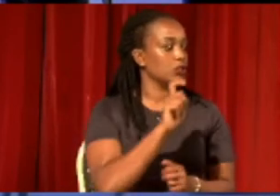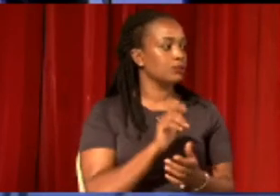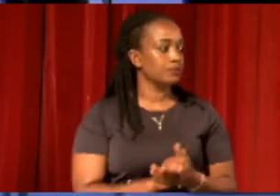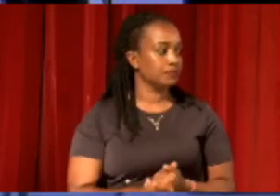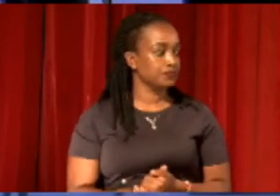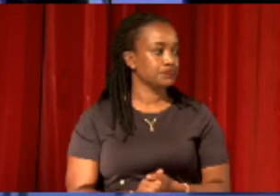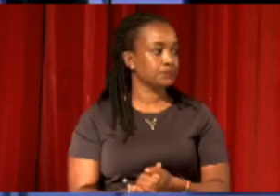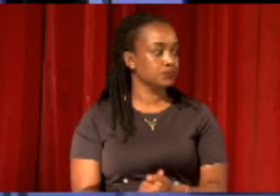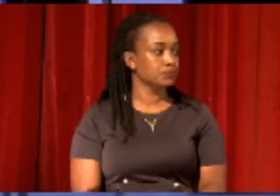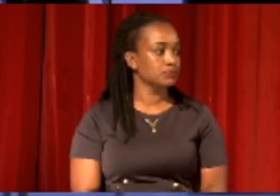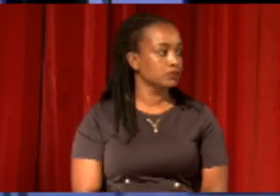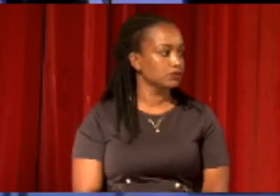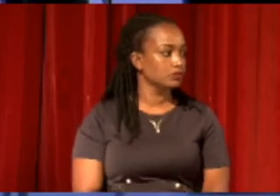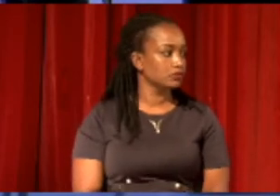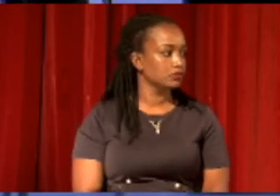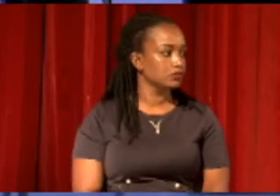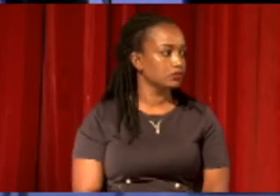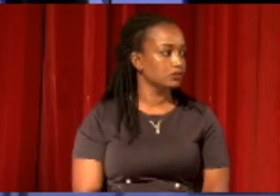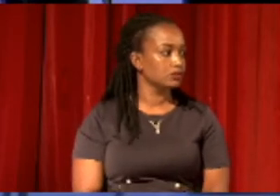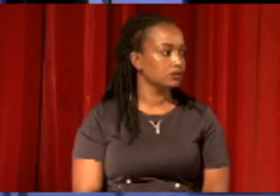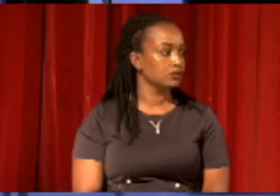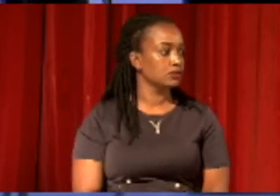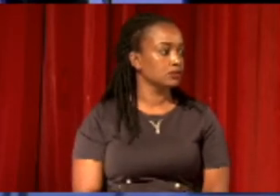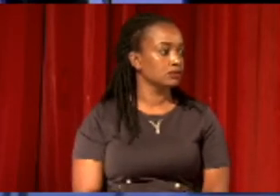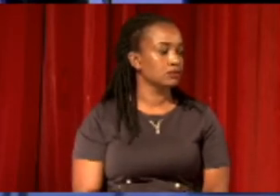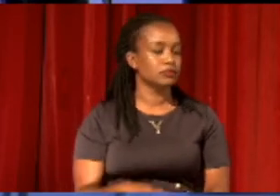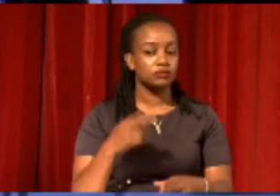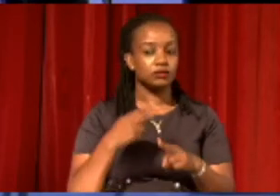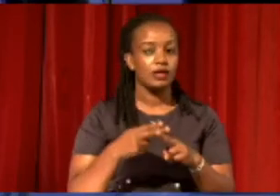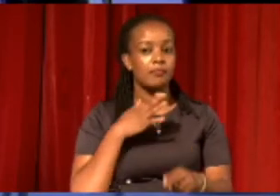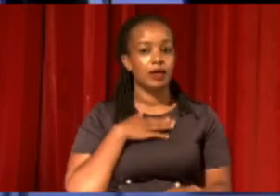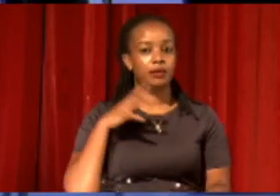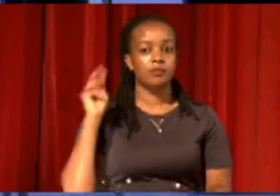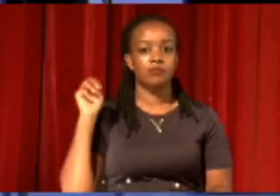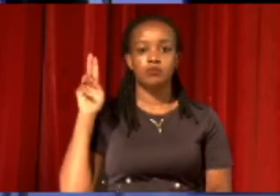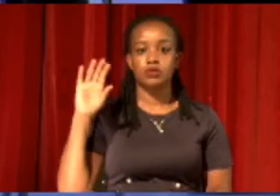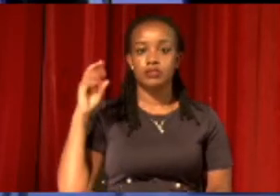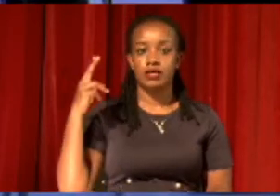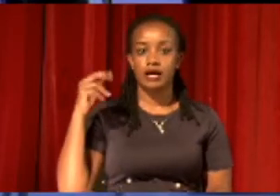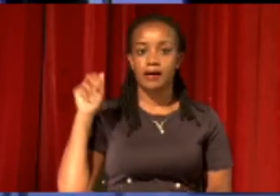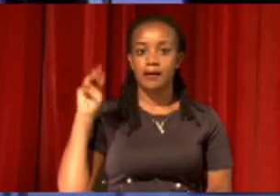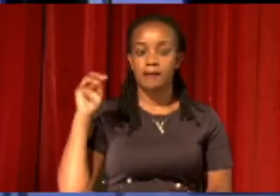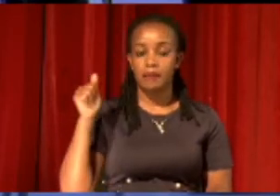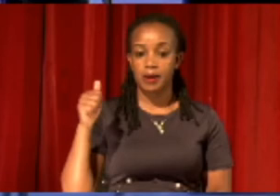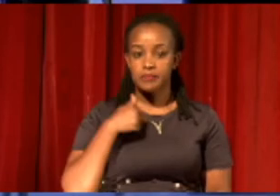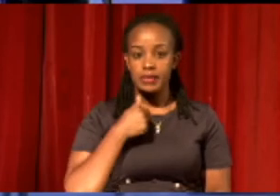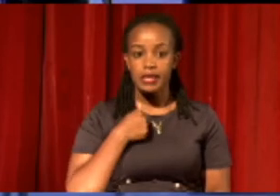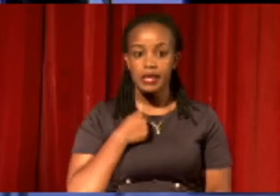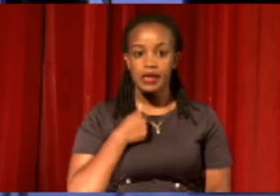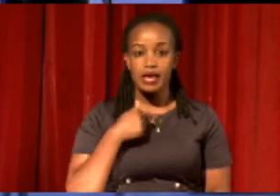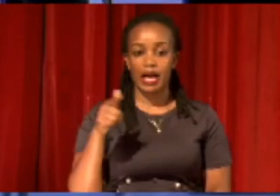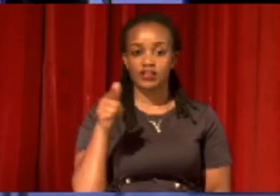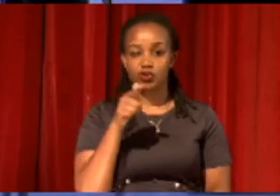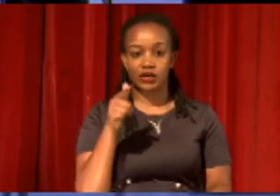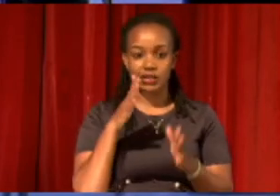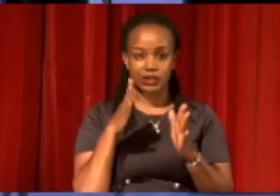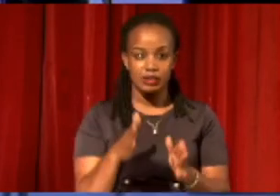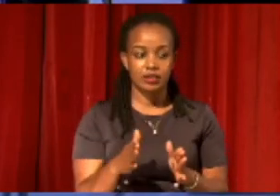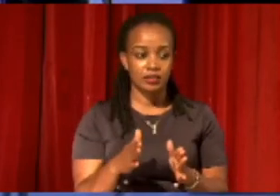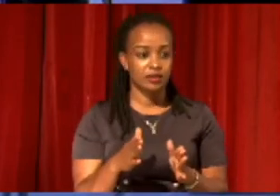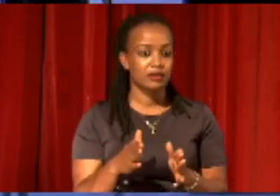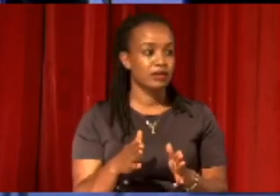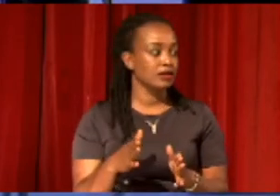Yeah. Great. My name is Tony Mochama. I'm a journalist and an author and a friend of Big